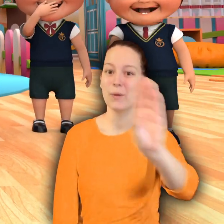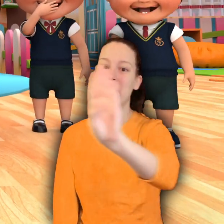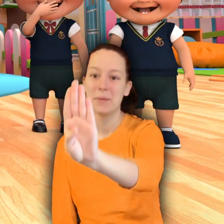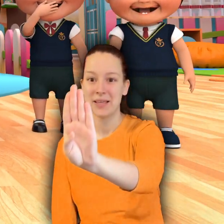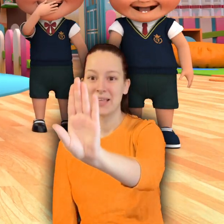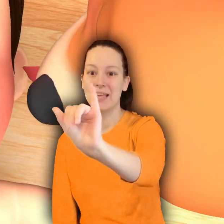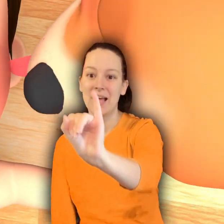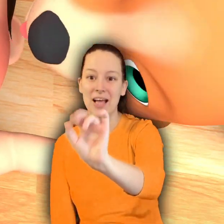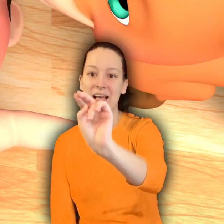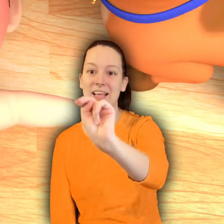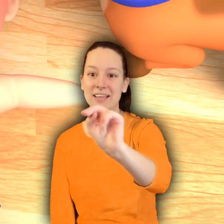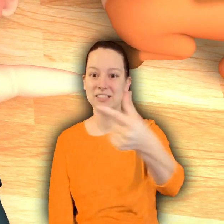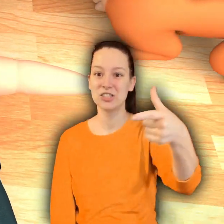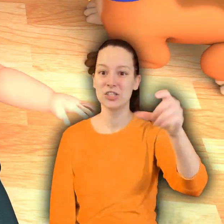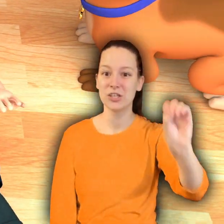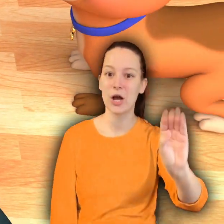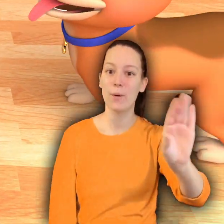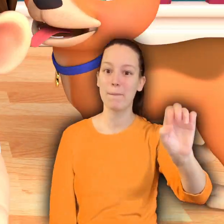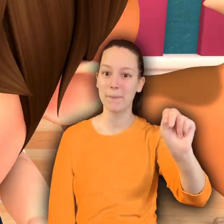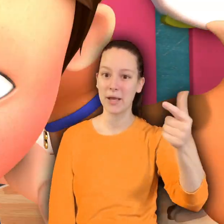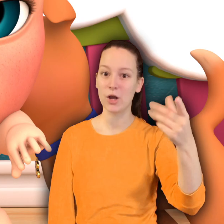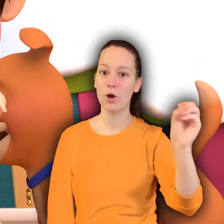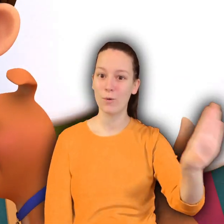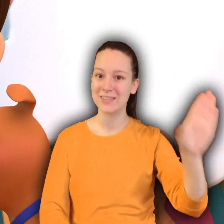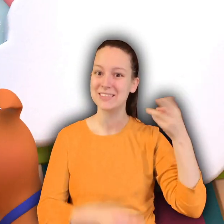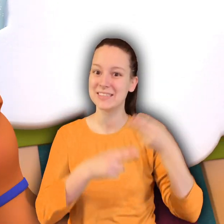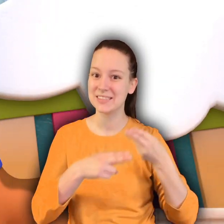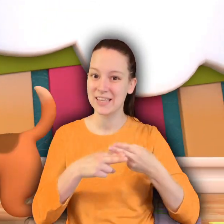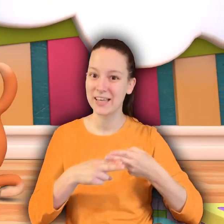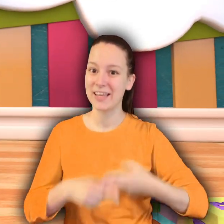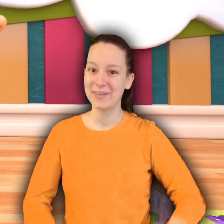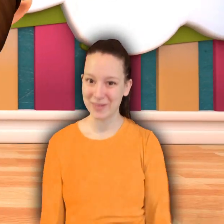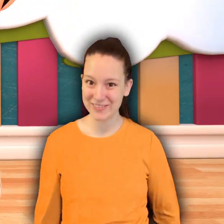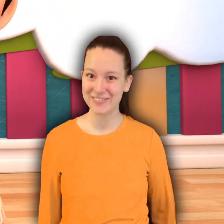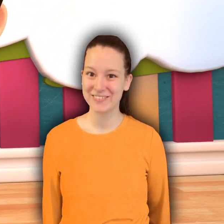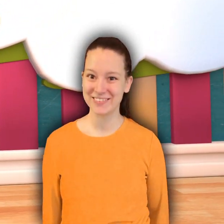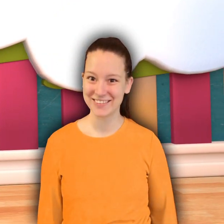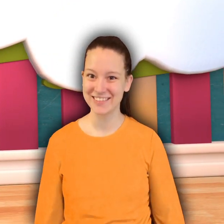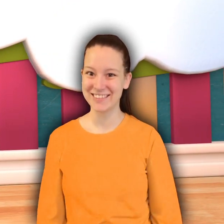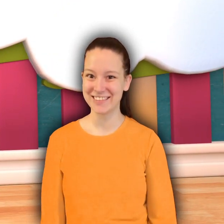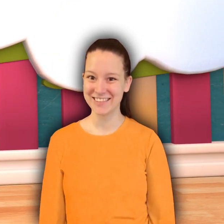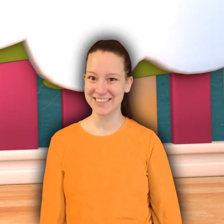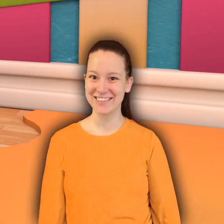-O, B-I-N-G-O, and Bingo was his name, oh